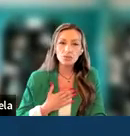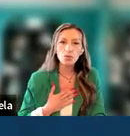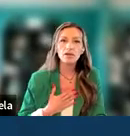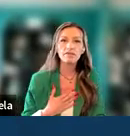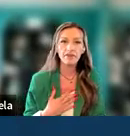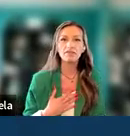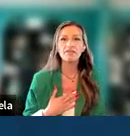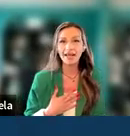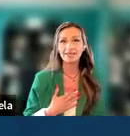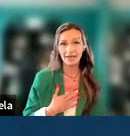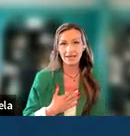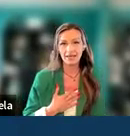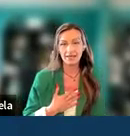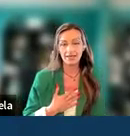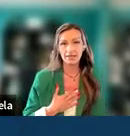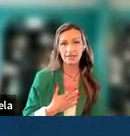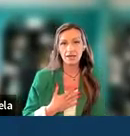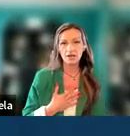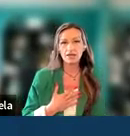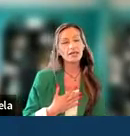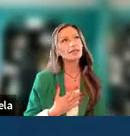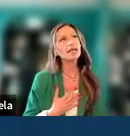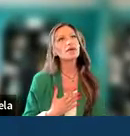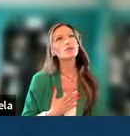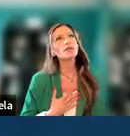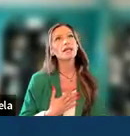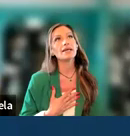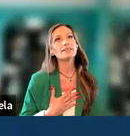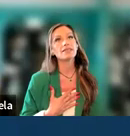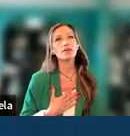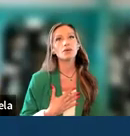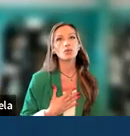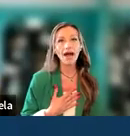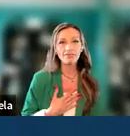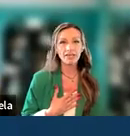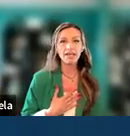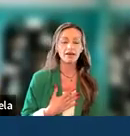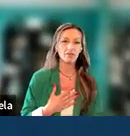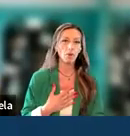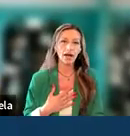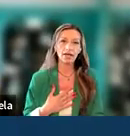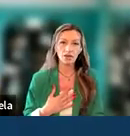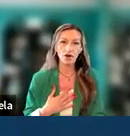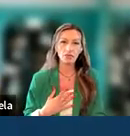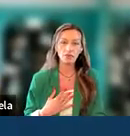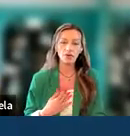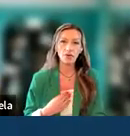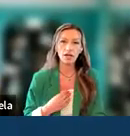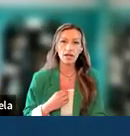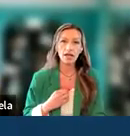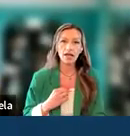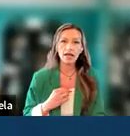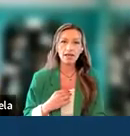my story felt validated. Suddenly, I realized the gravity of what I had gone